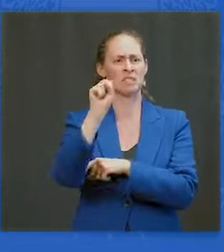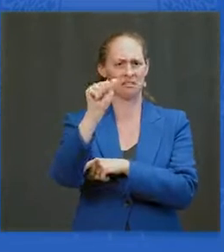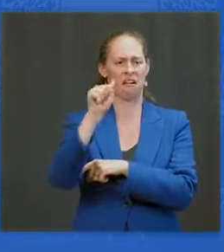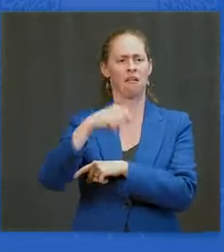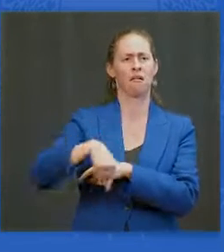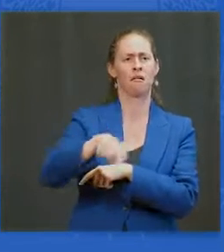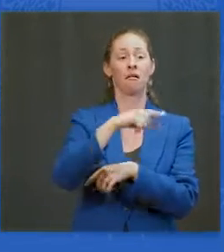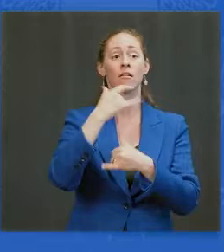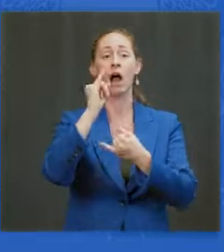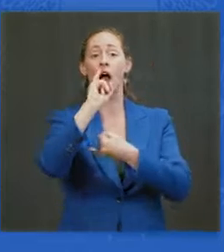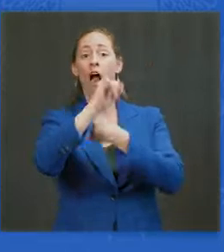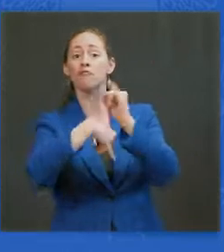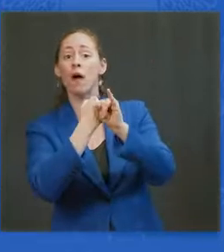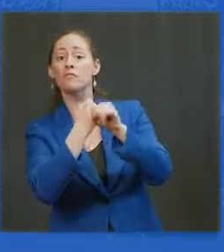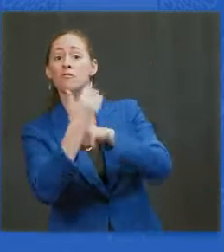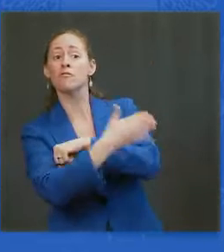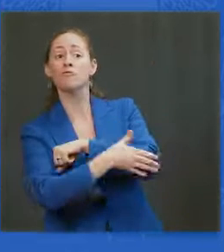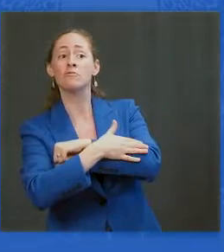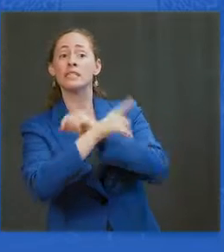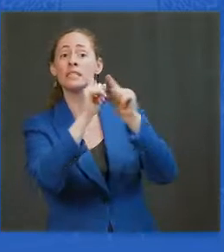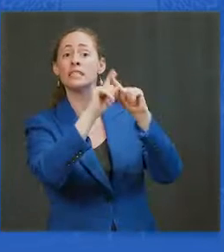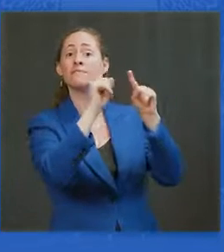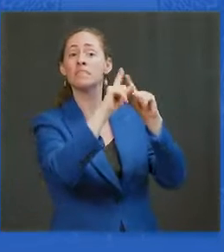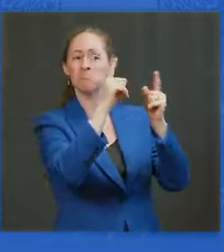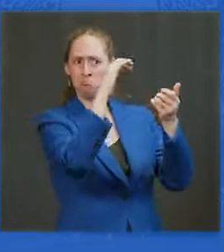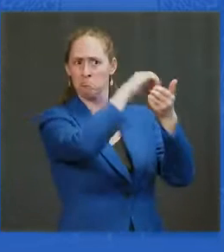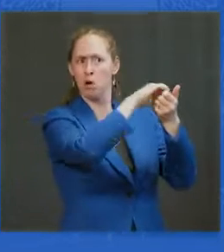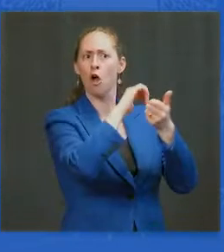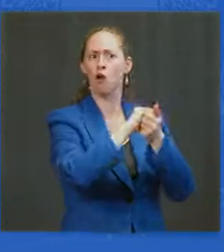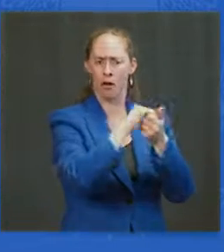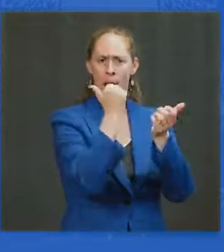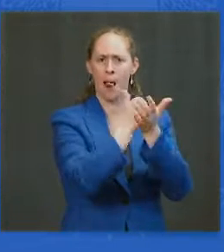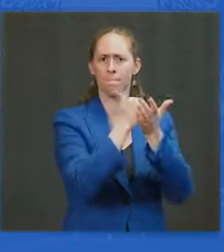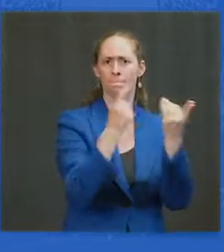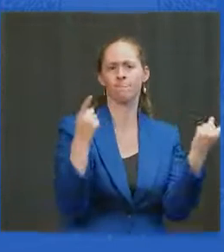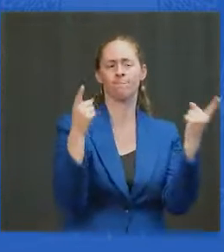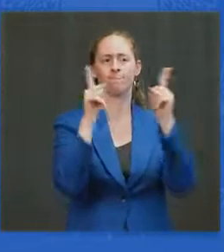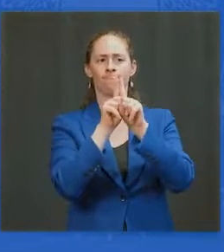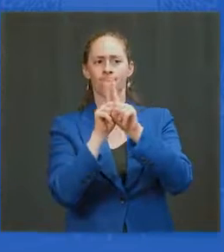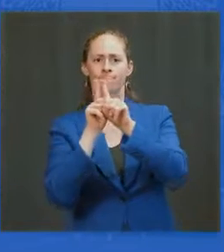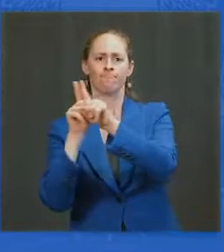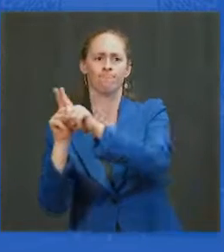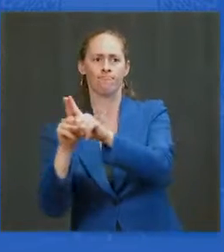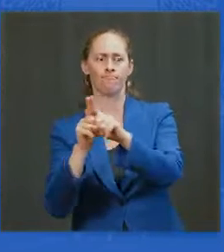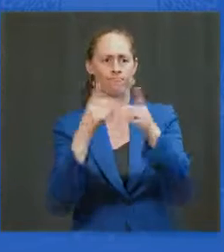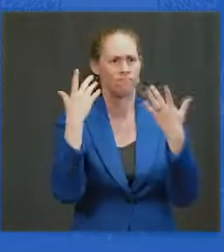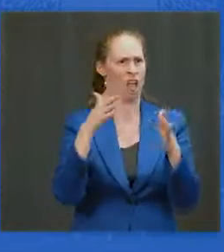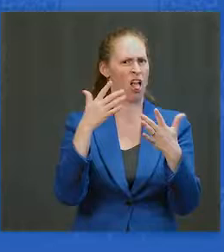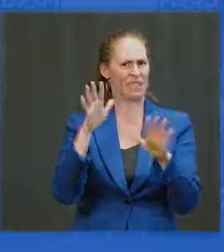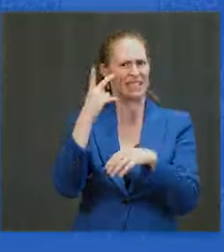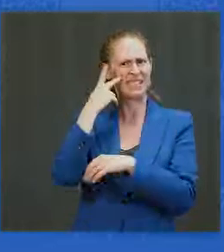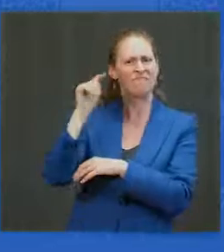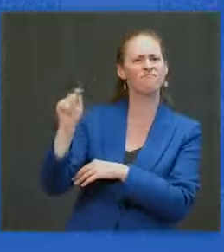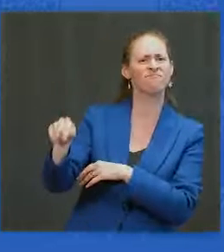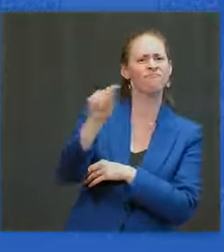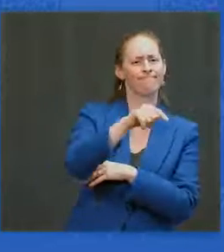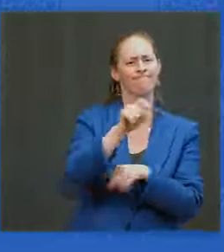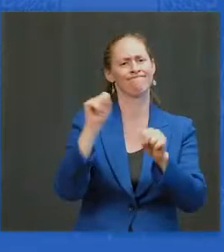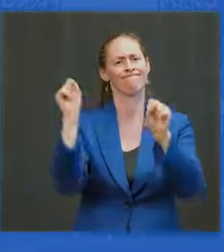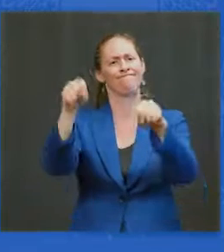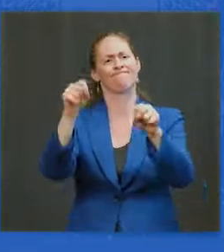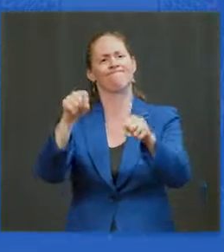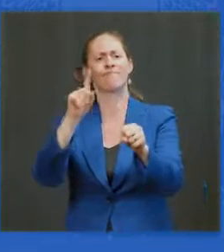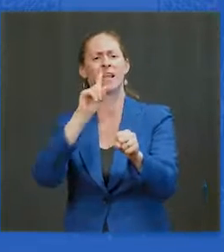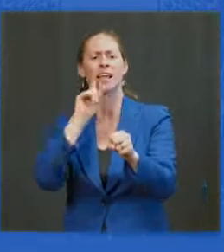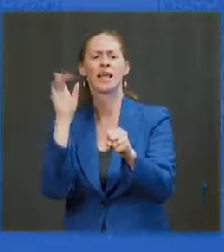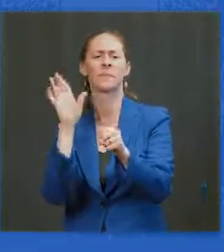to our partners to do the same. We're already seeing our allies' commitment. They're bringing to their